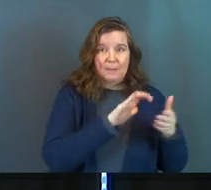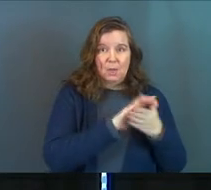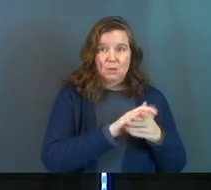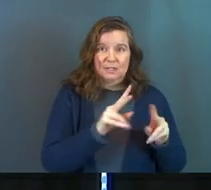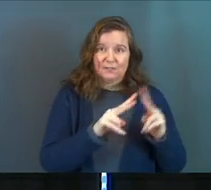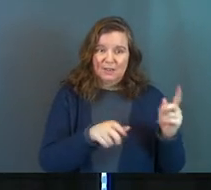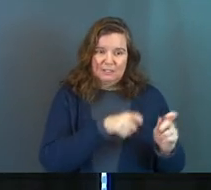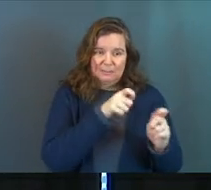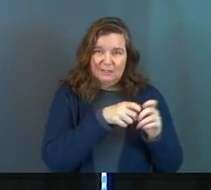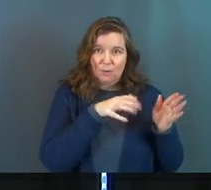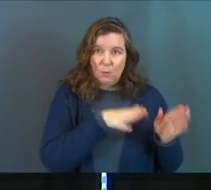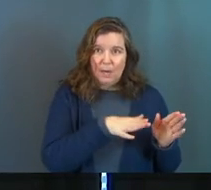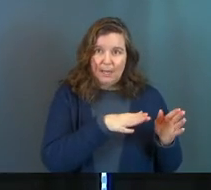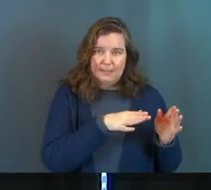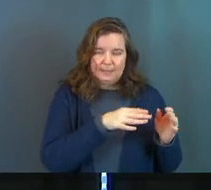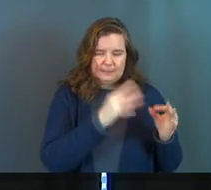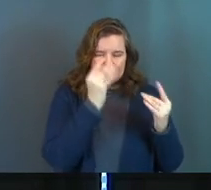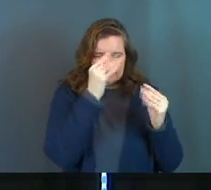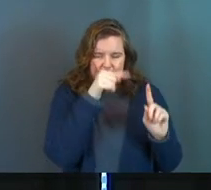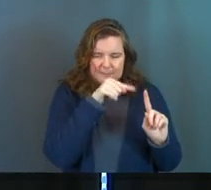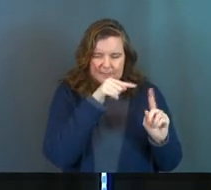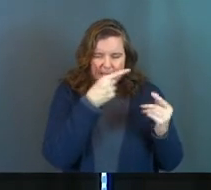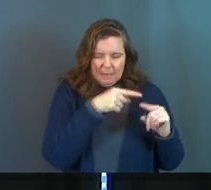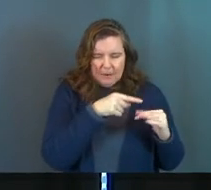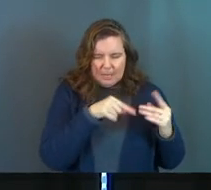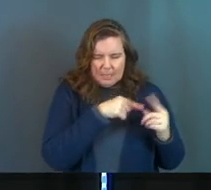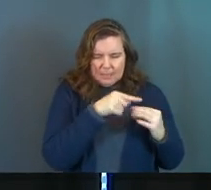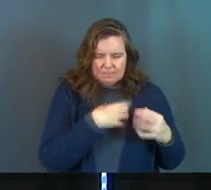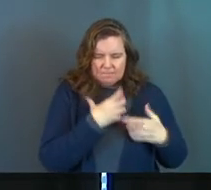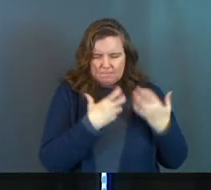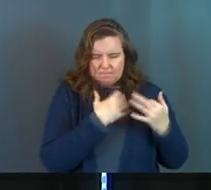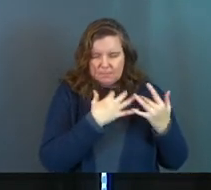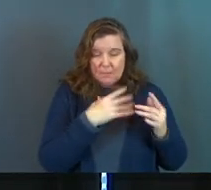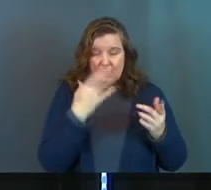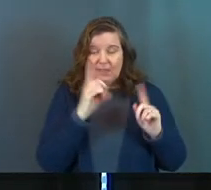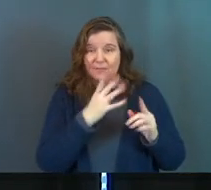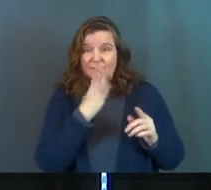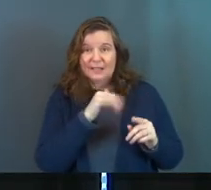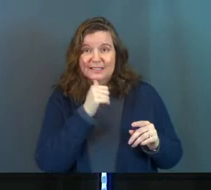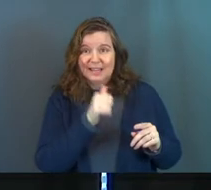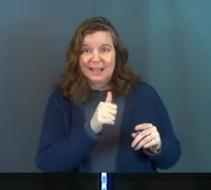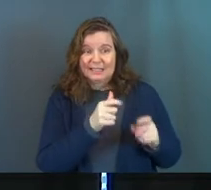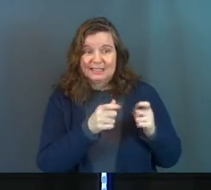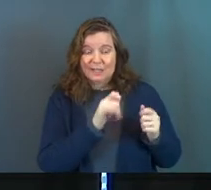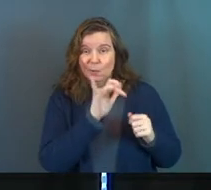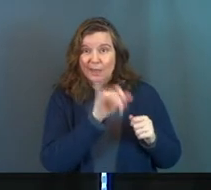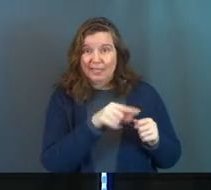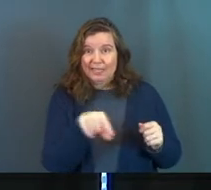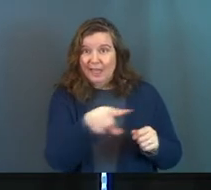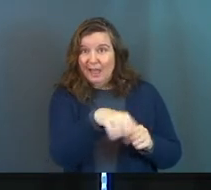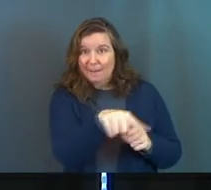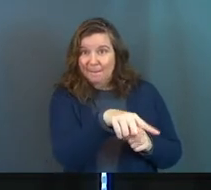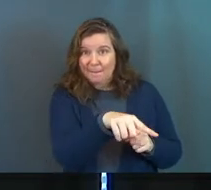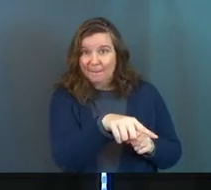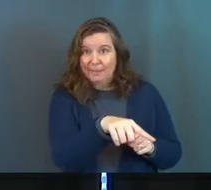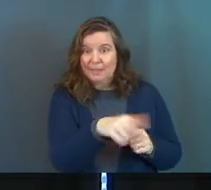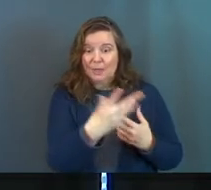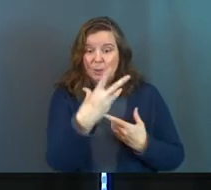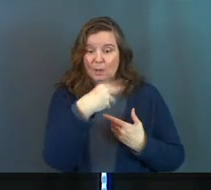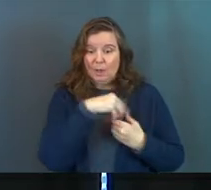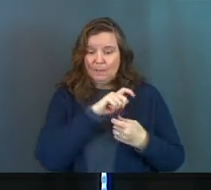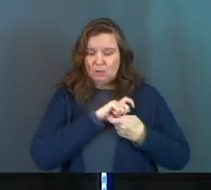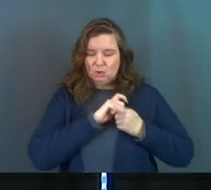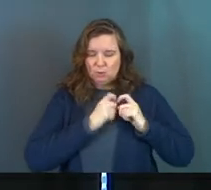marriage in a very particular way. And the answer from God is not going to be to deal with them. He's going to come